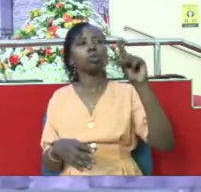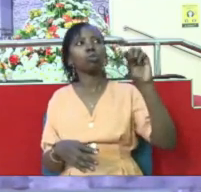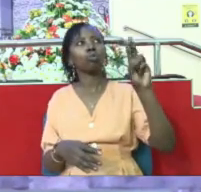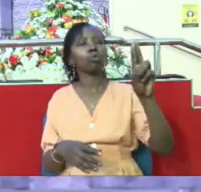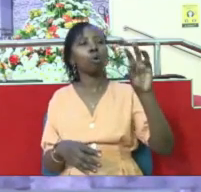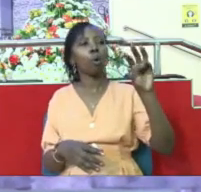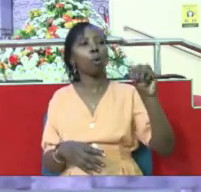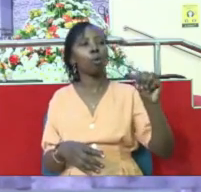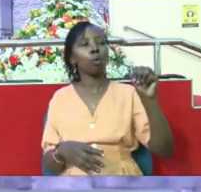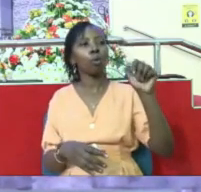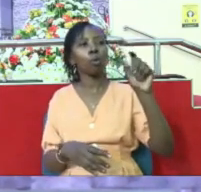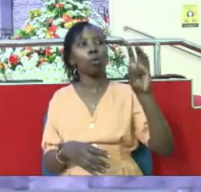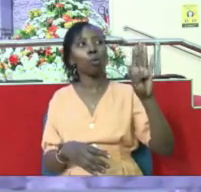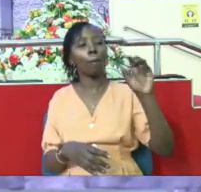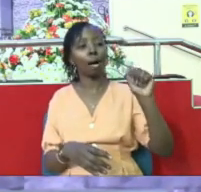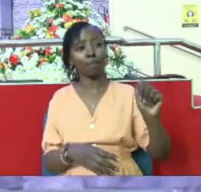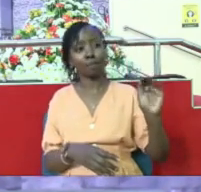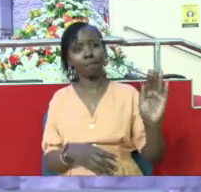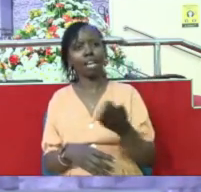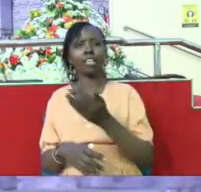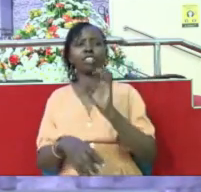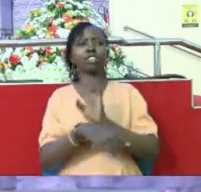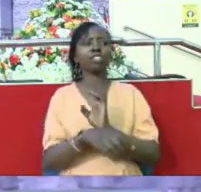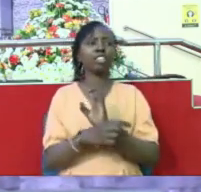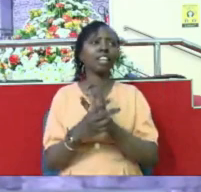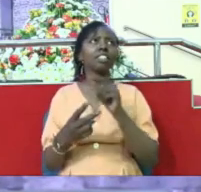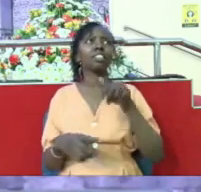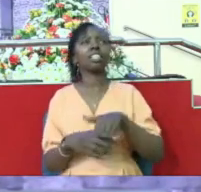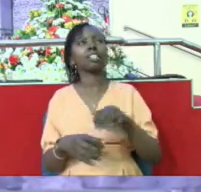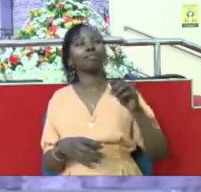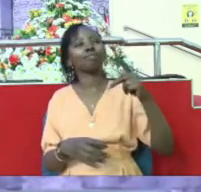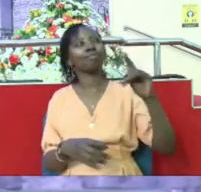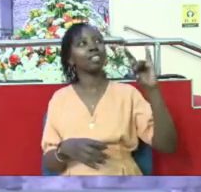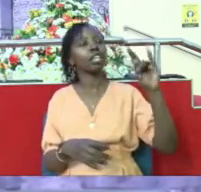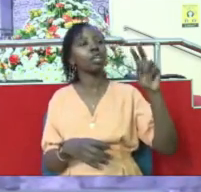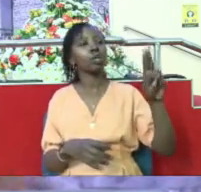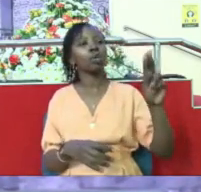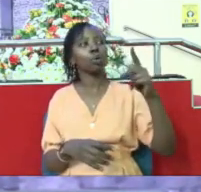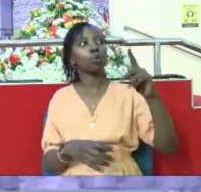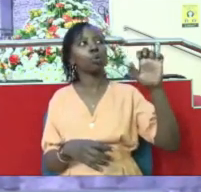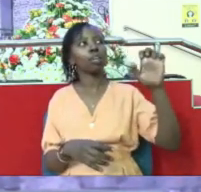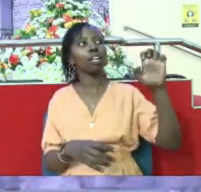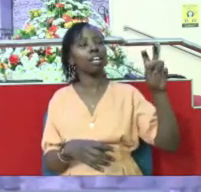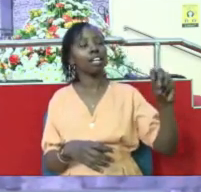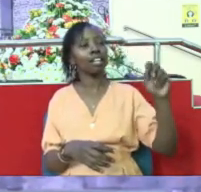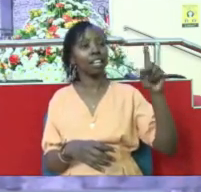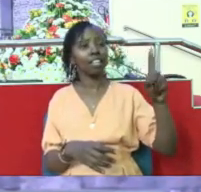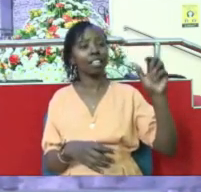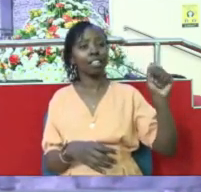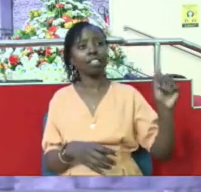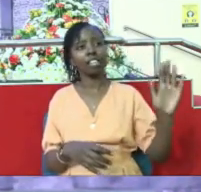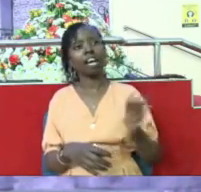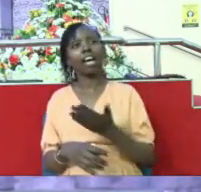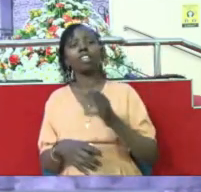the Kyukenda campus, where some of us may never go, even the Ruiru campus, which